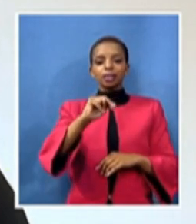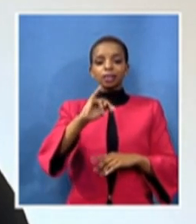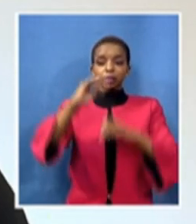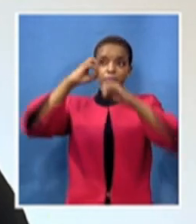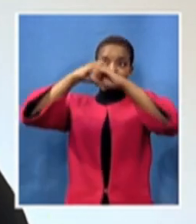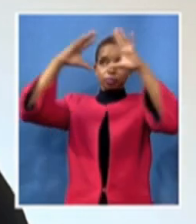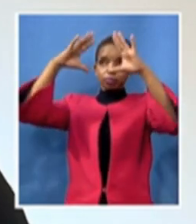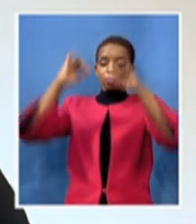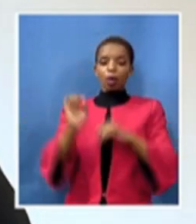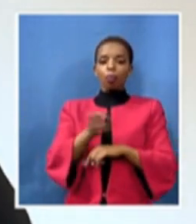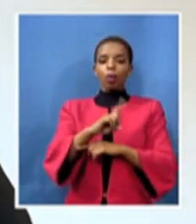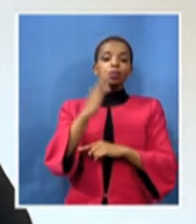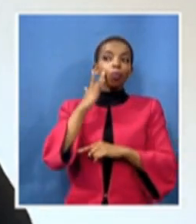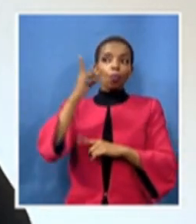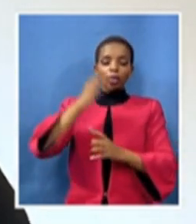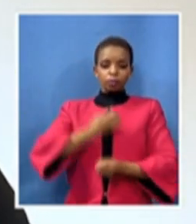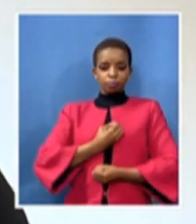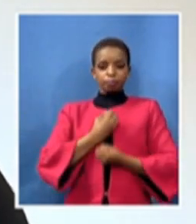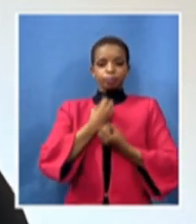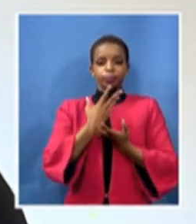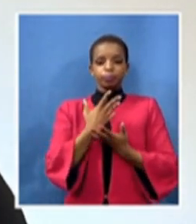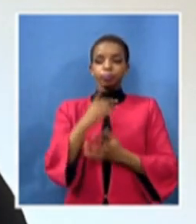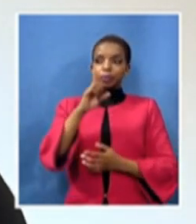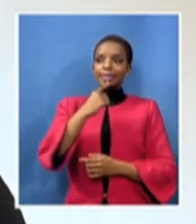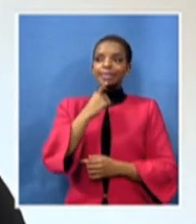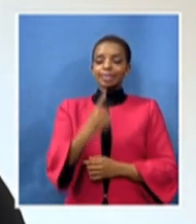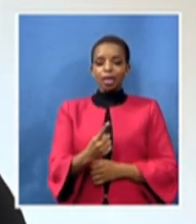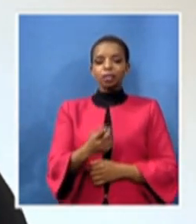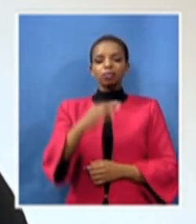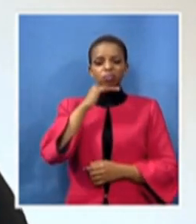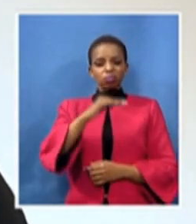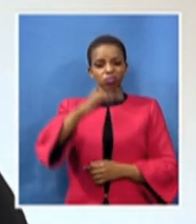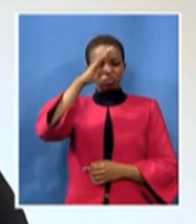and tired of a system that was oppressing the people.